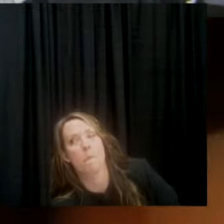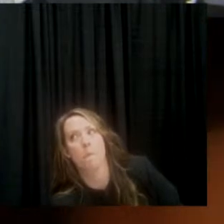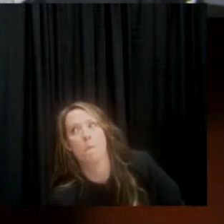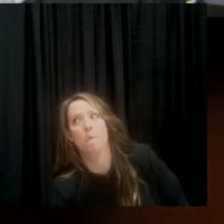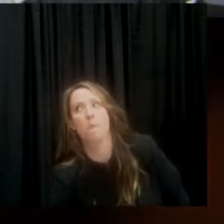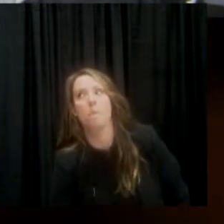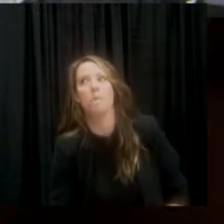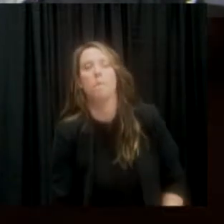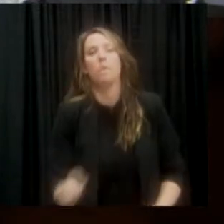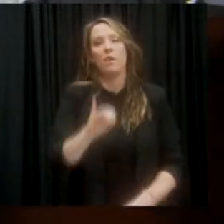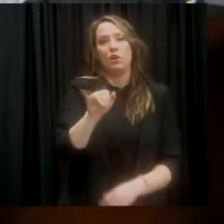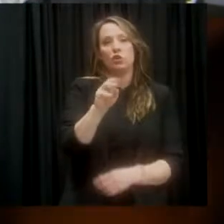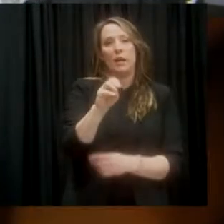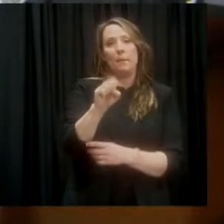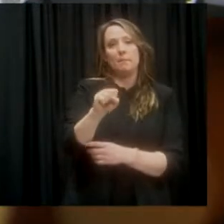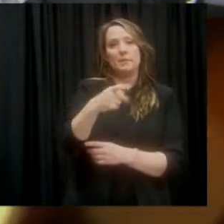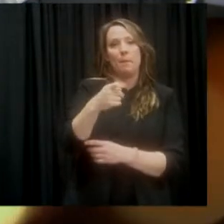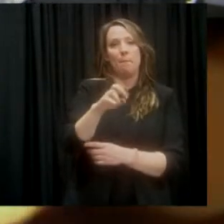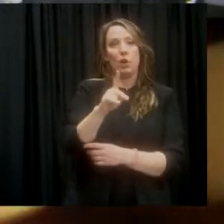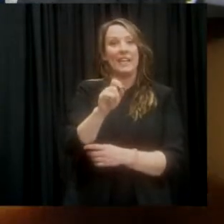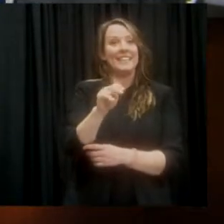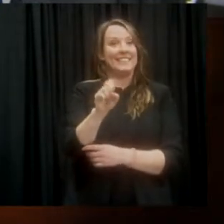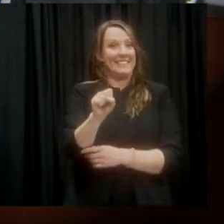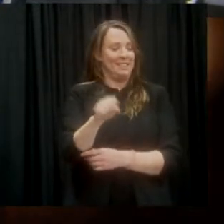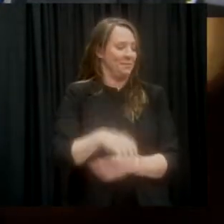I'm just looking at it. James Perkins.